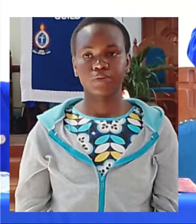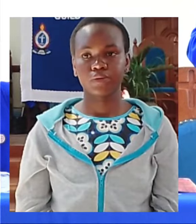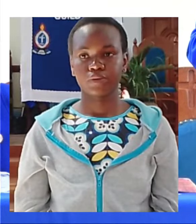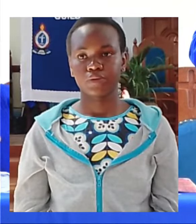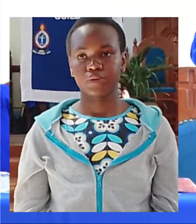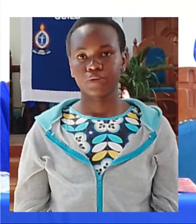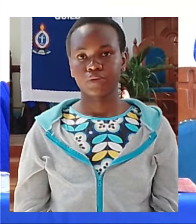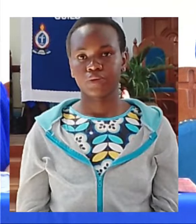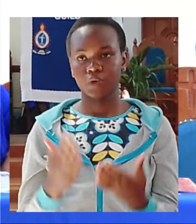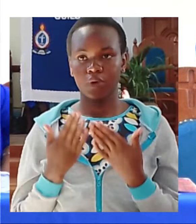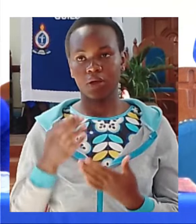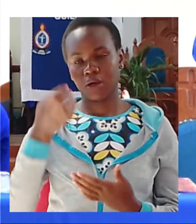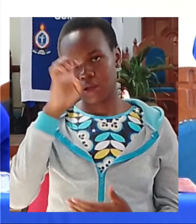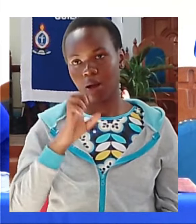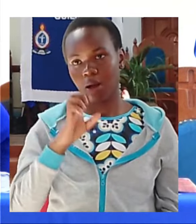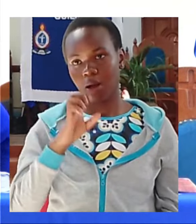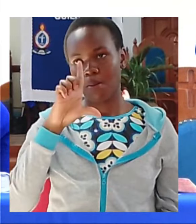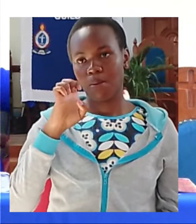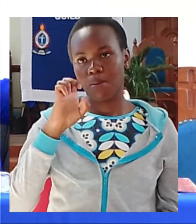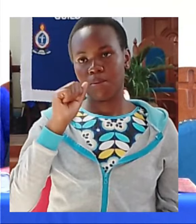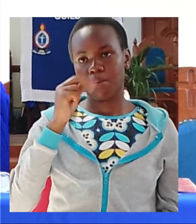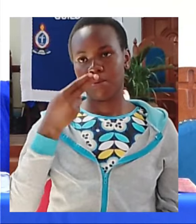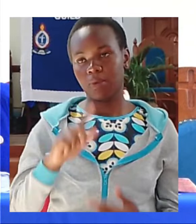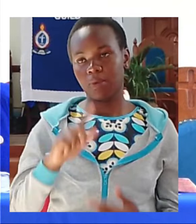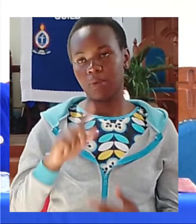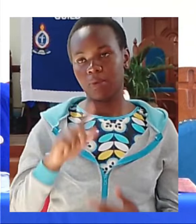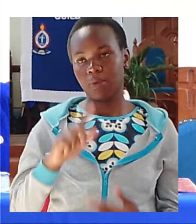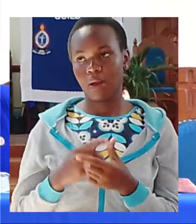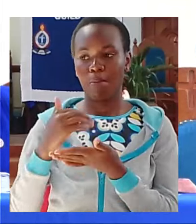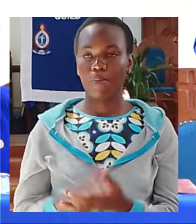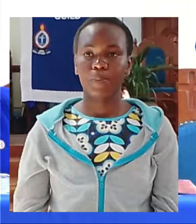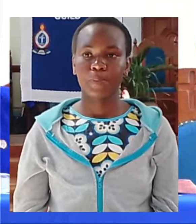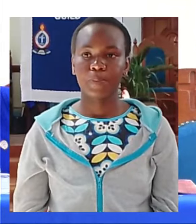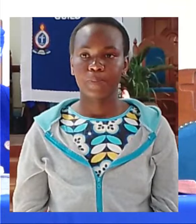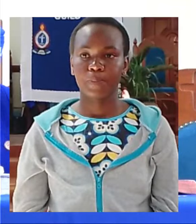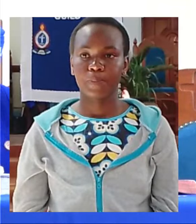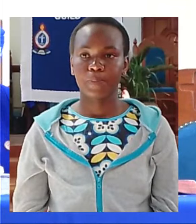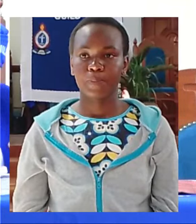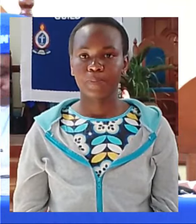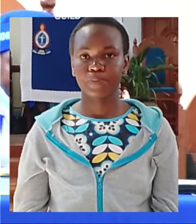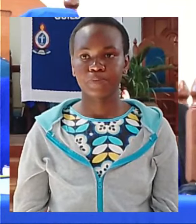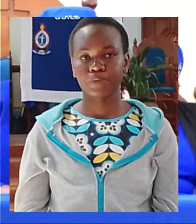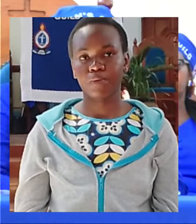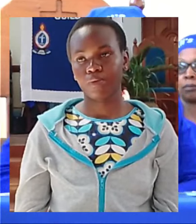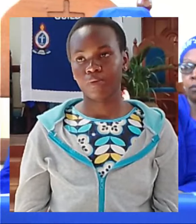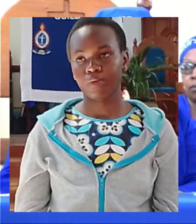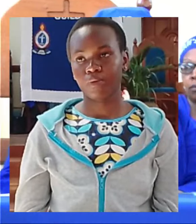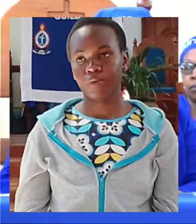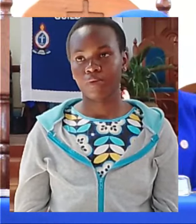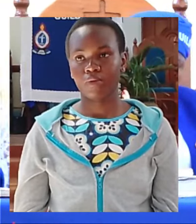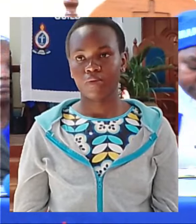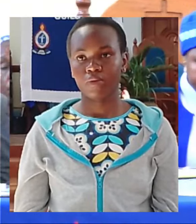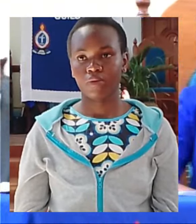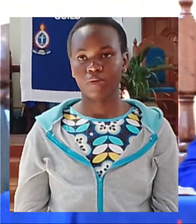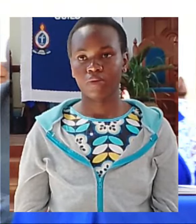welcome Elder Rea to hand over the baskets. Offering deacons.